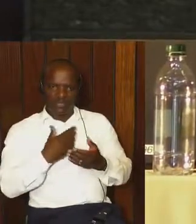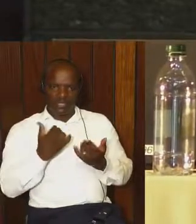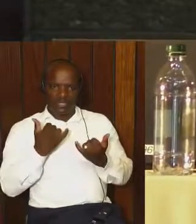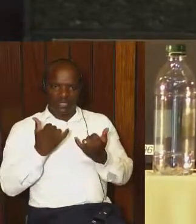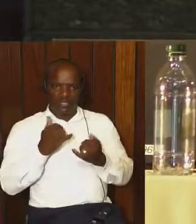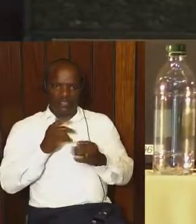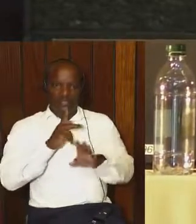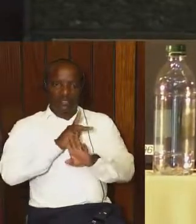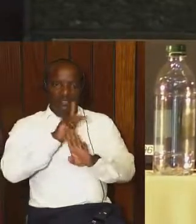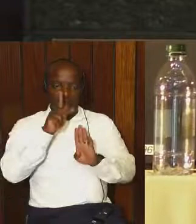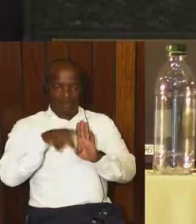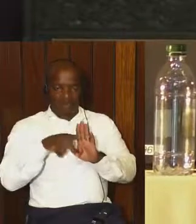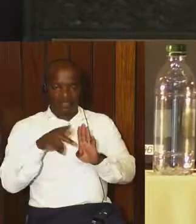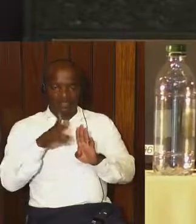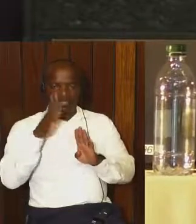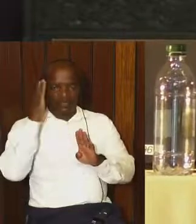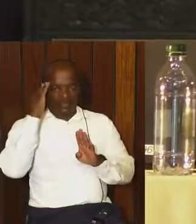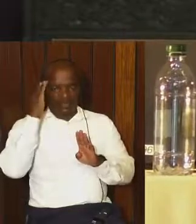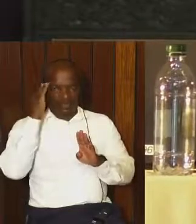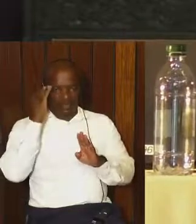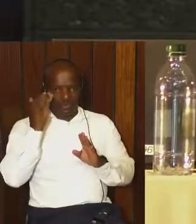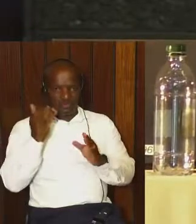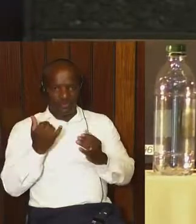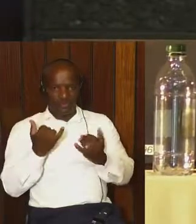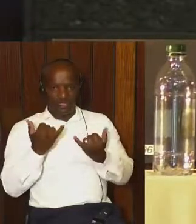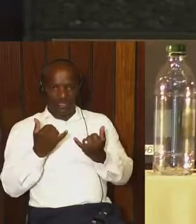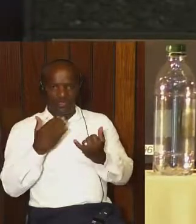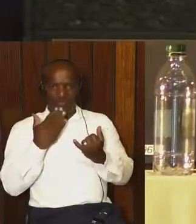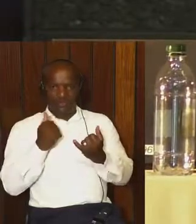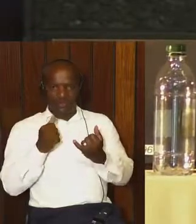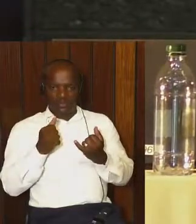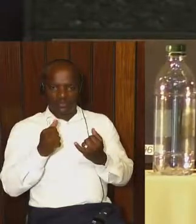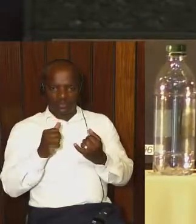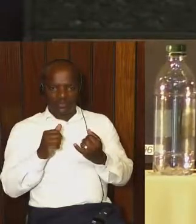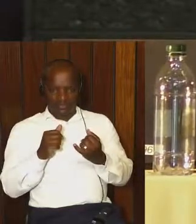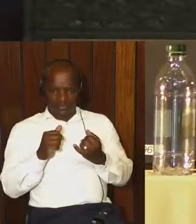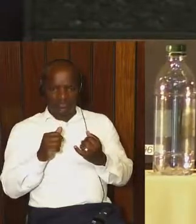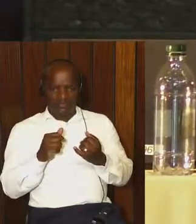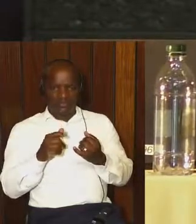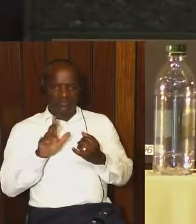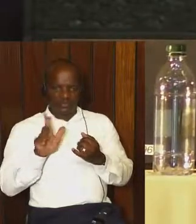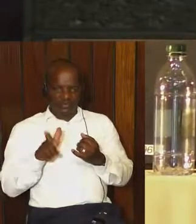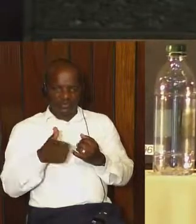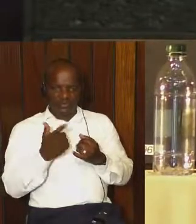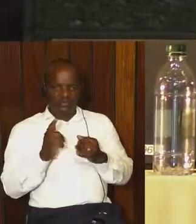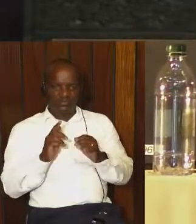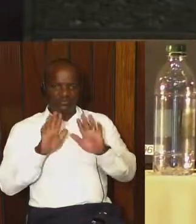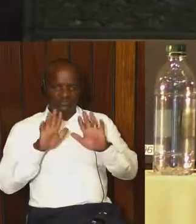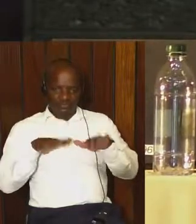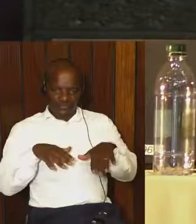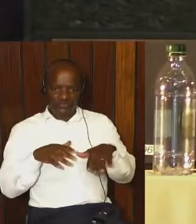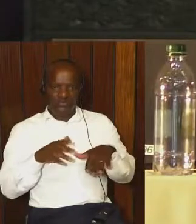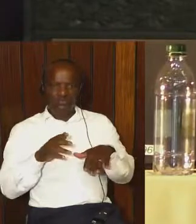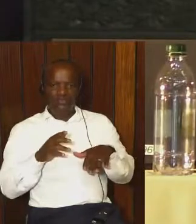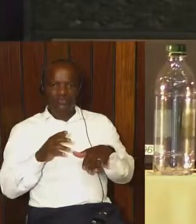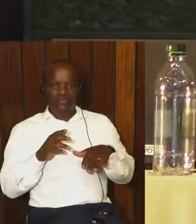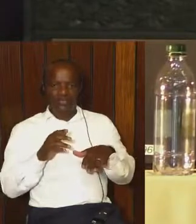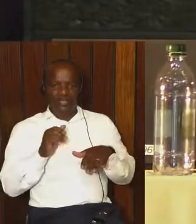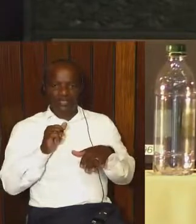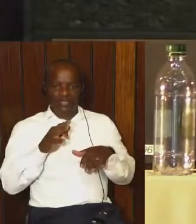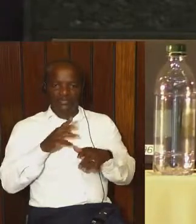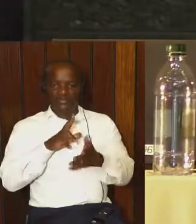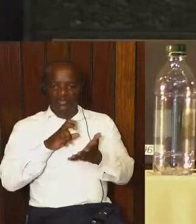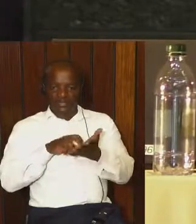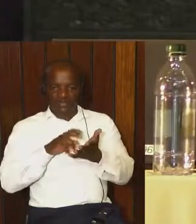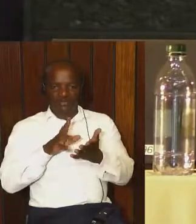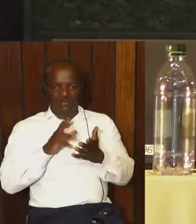thought, let's leave it at that. But we are still open to discuss with them further if there is any need. And then we